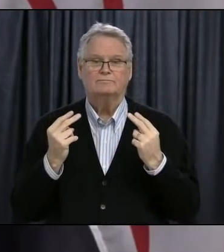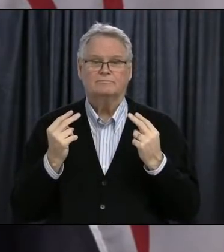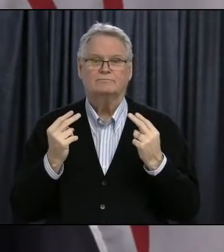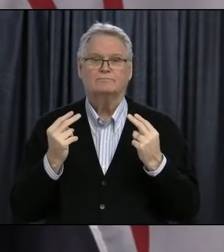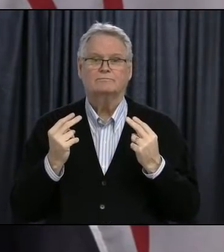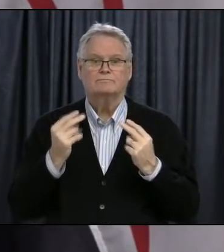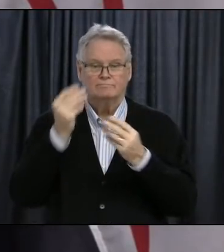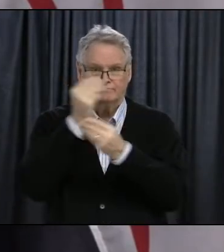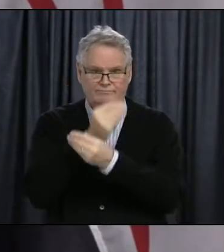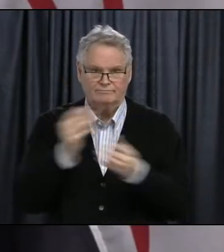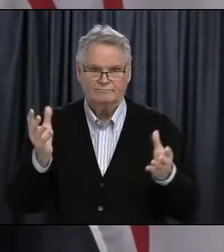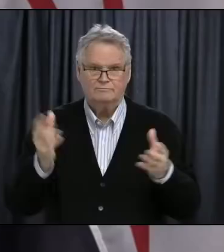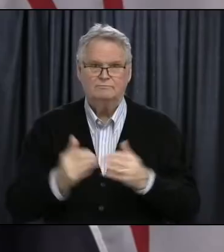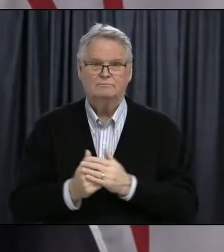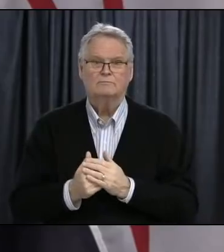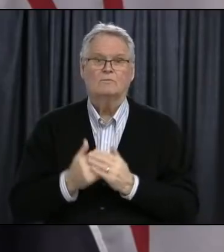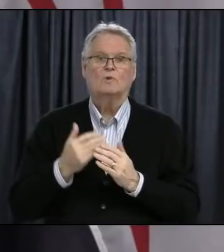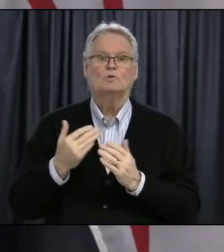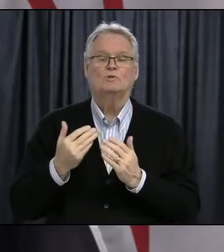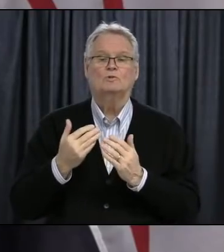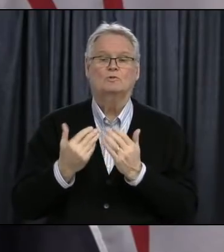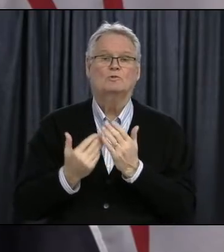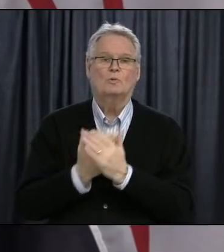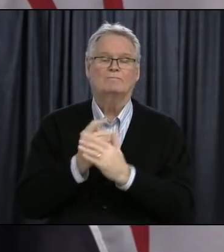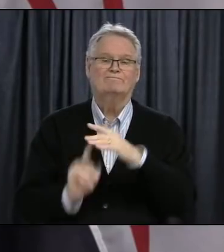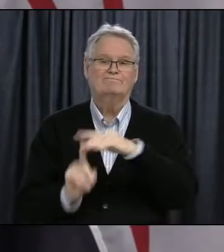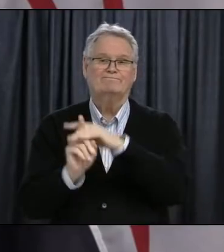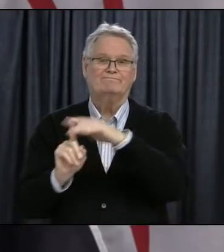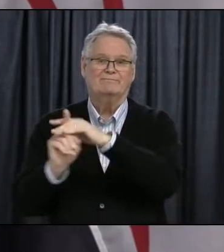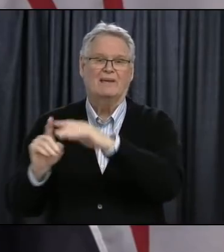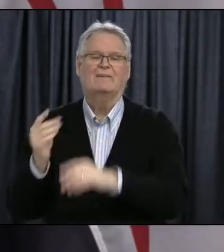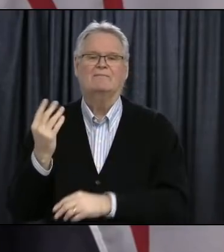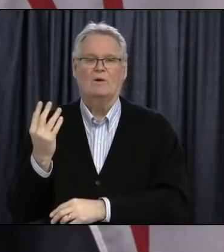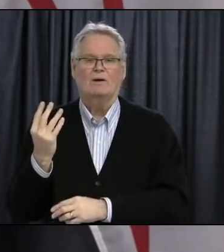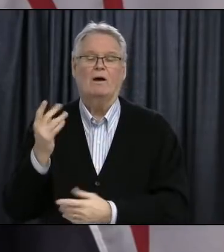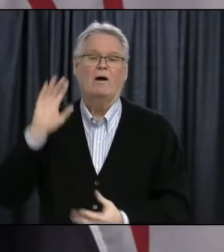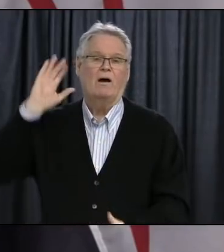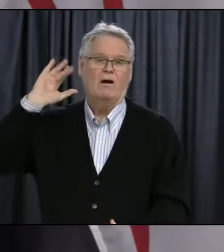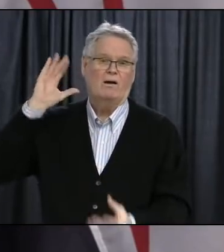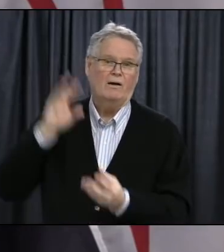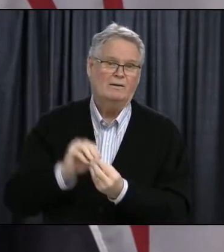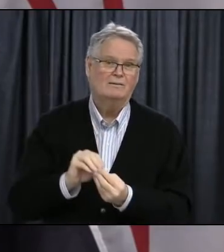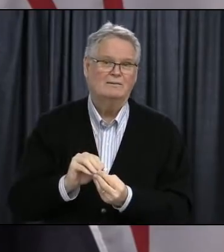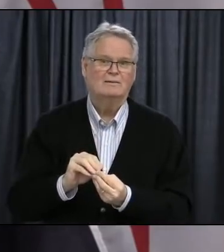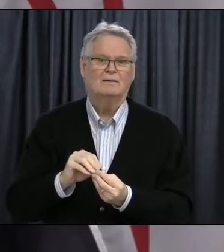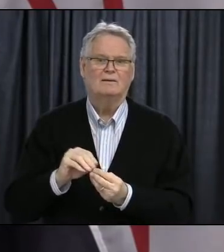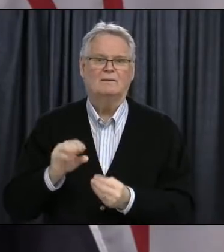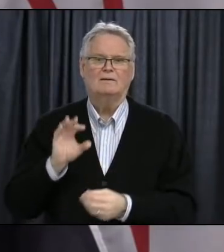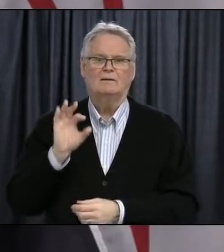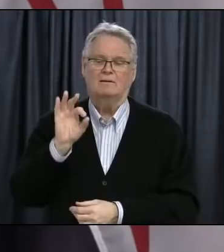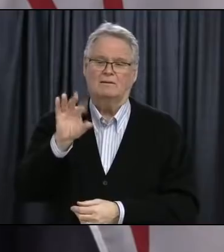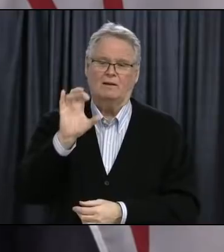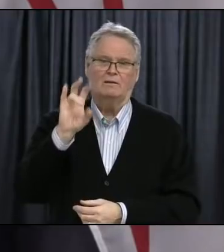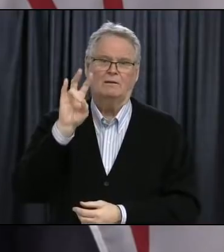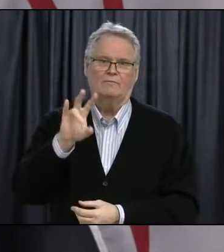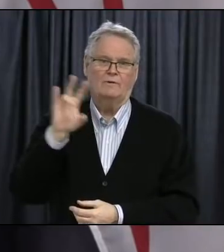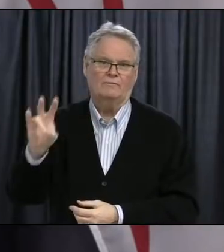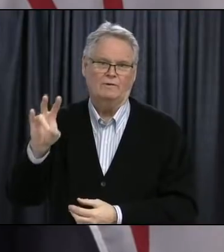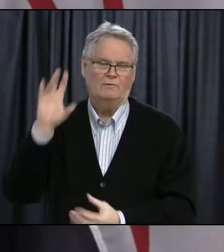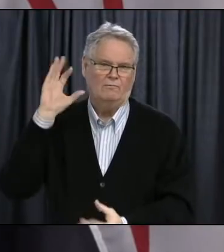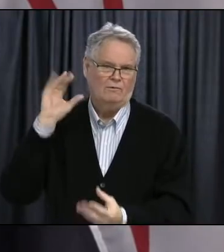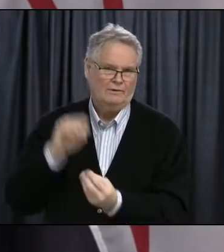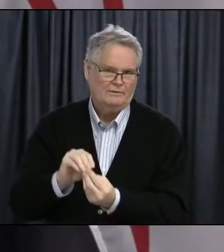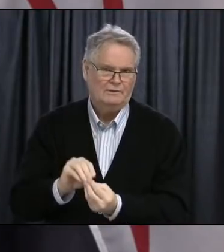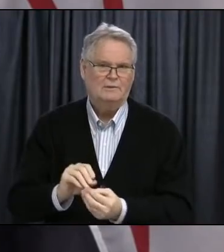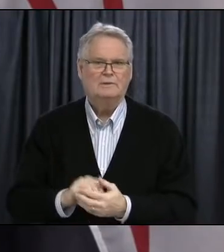and the total number of cases in the province is 977. These may seem like small steps forward, but such is the nature